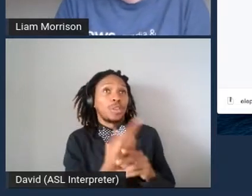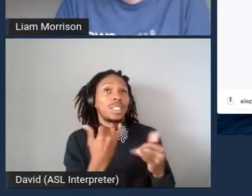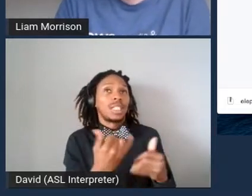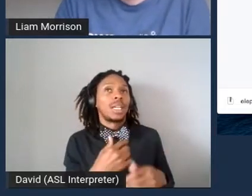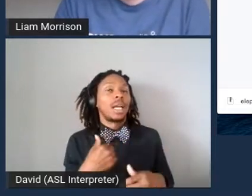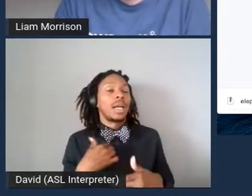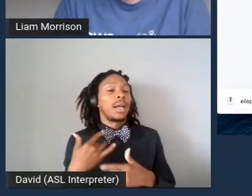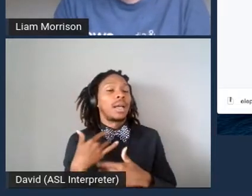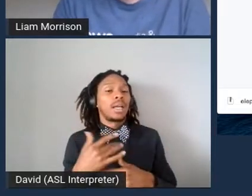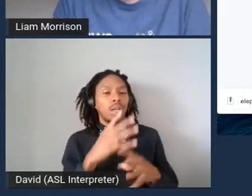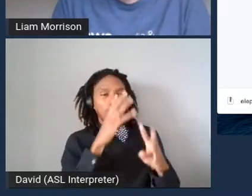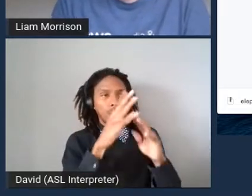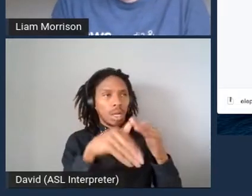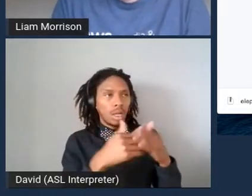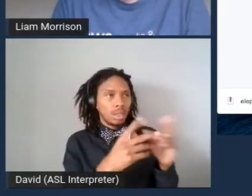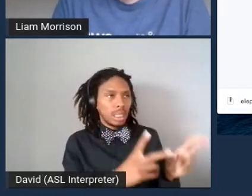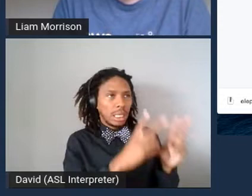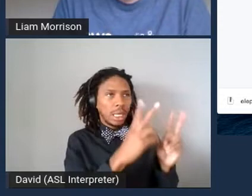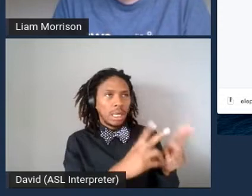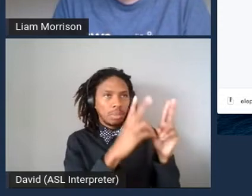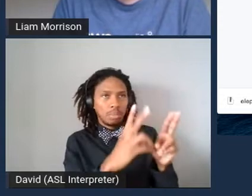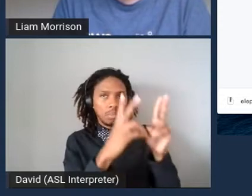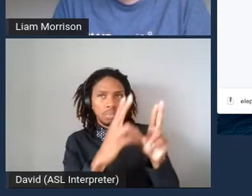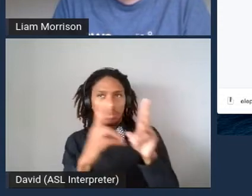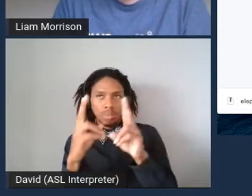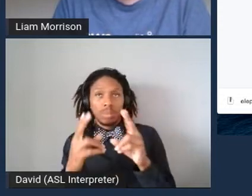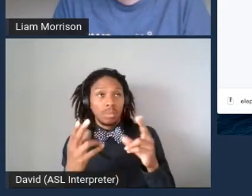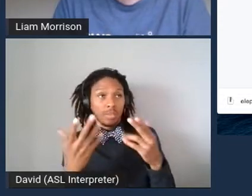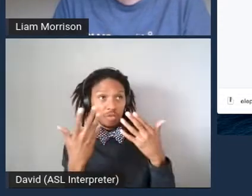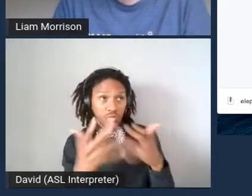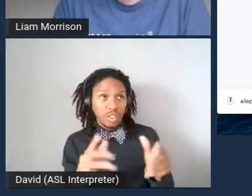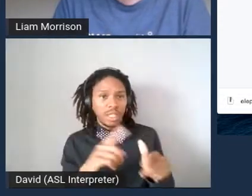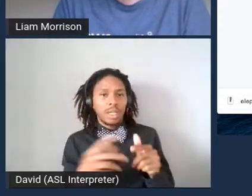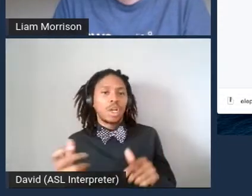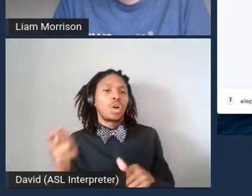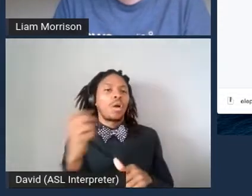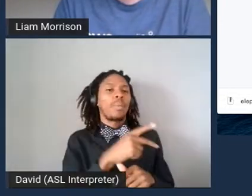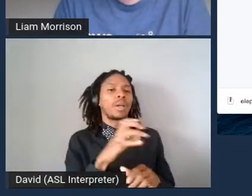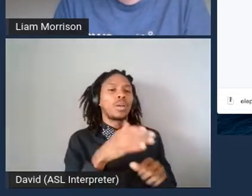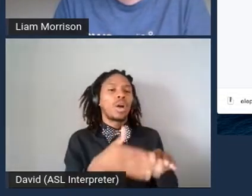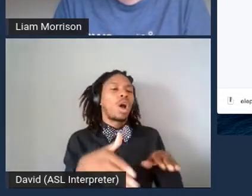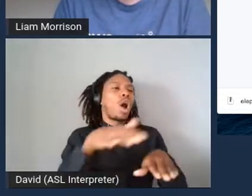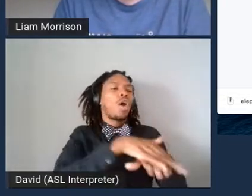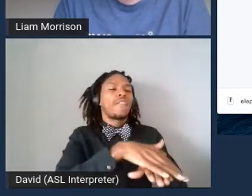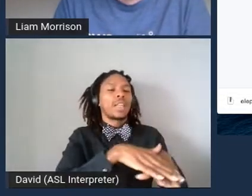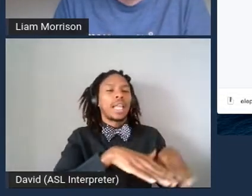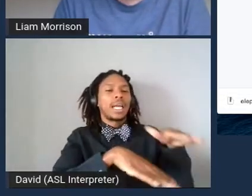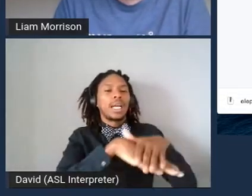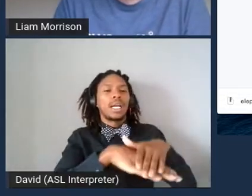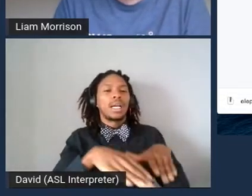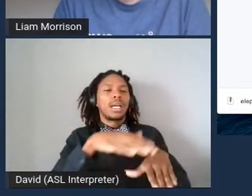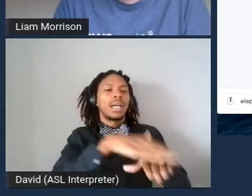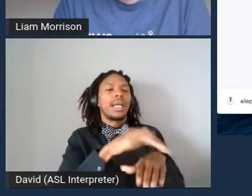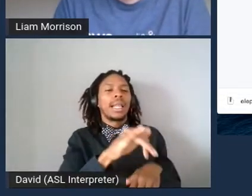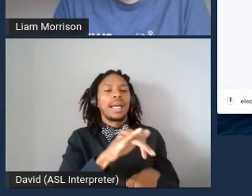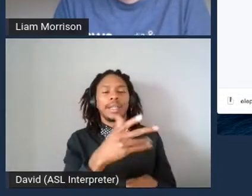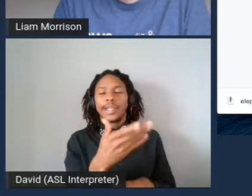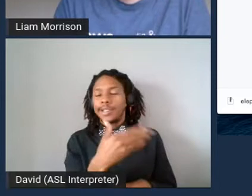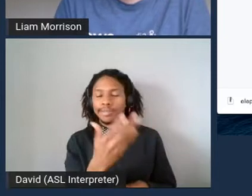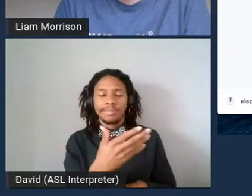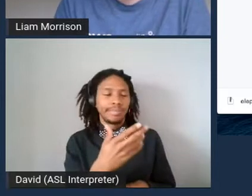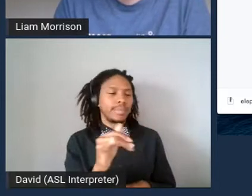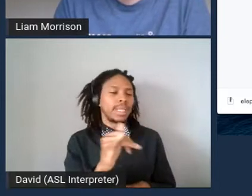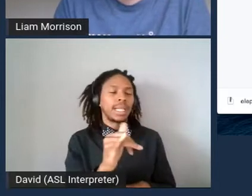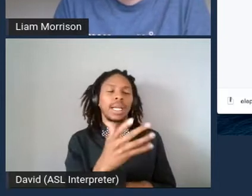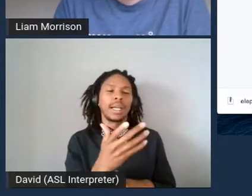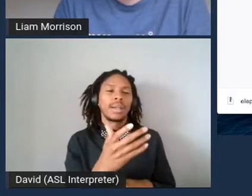I do is I create all the cut up shots, right? And then what I'll do is I'll go back and do some overlay on some like maybe